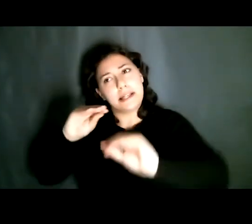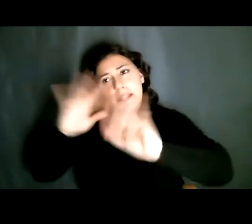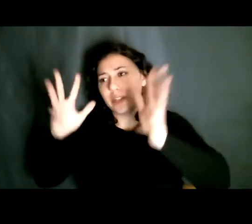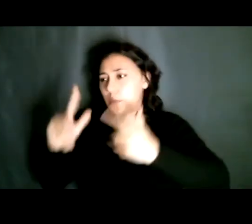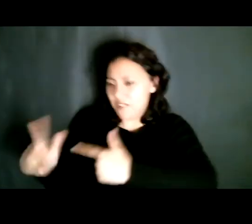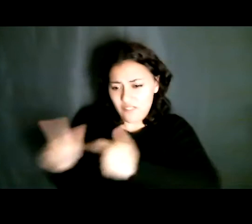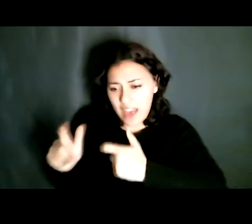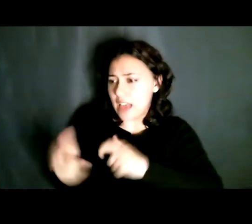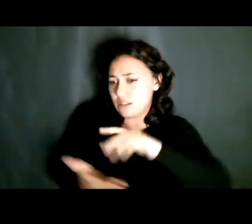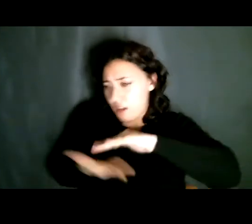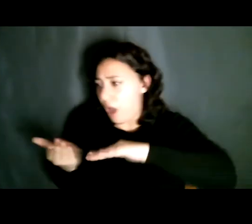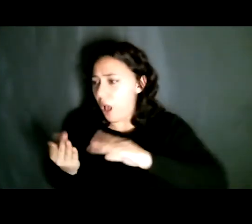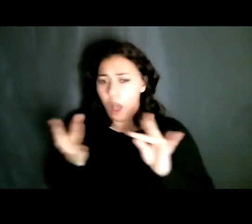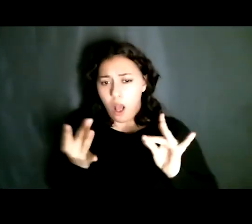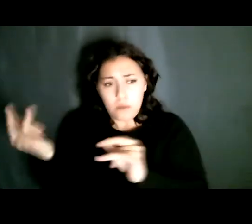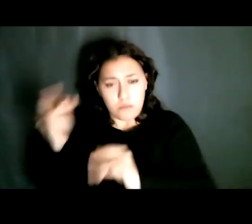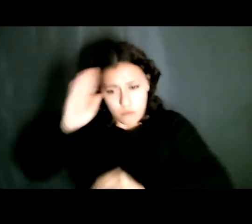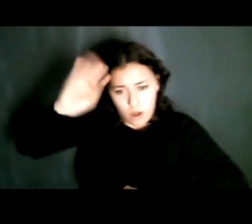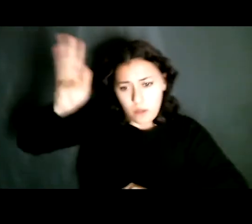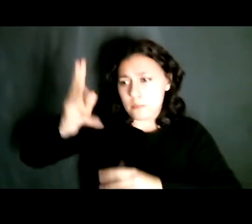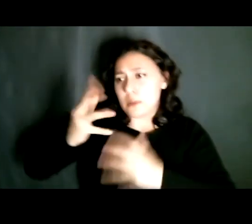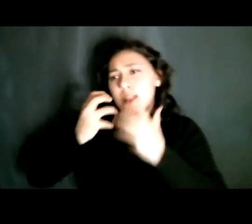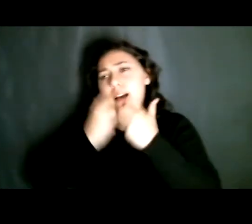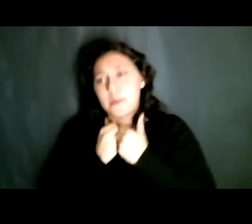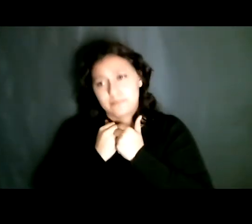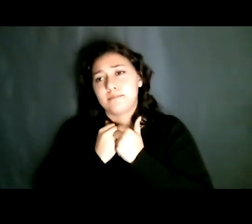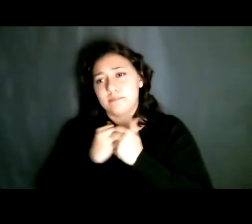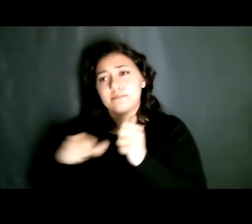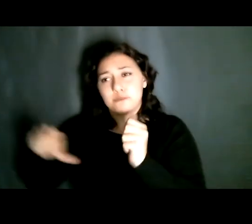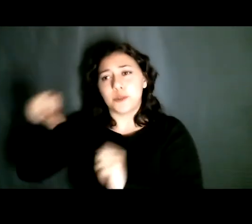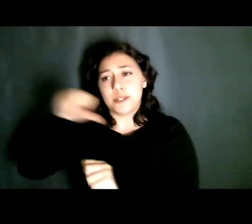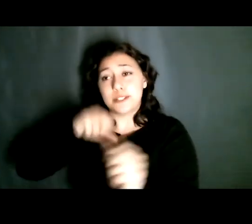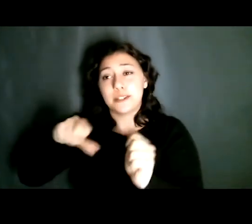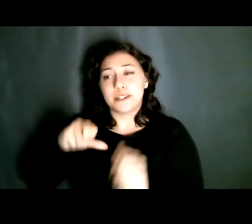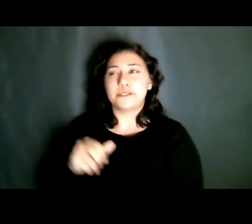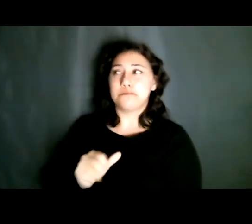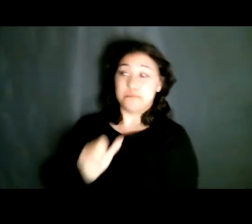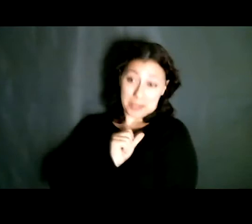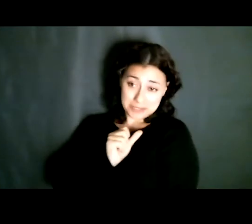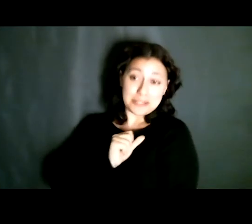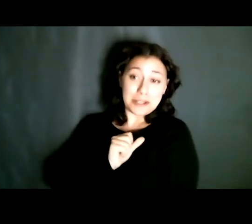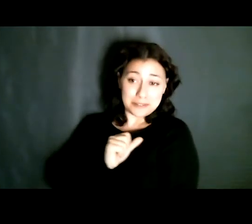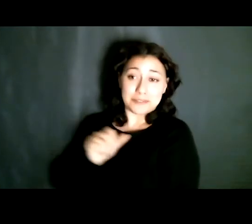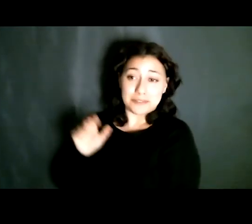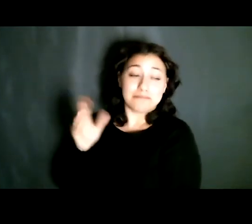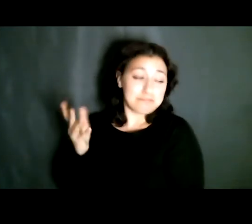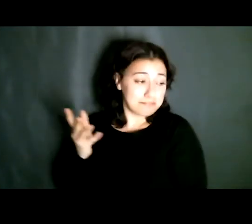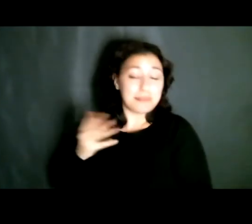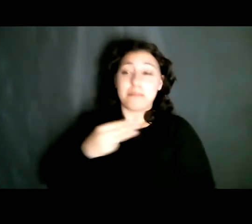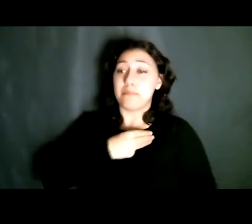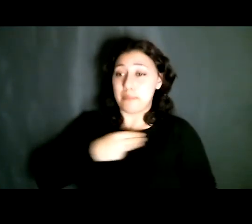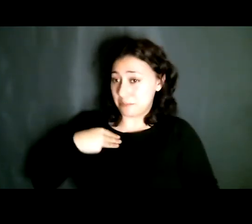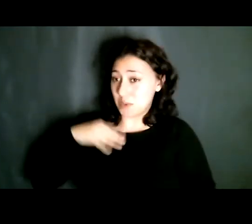care for one another. And as a member of the faculty, like all of you, I care deeply